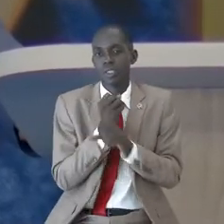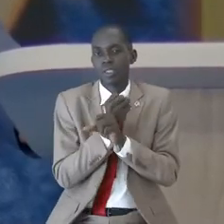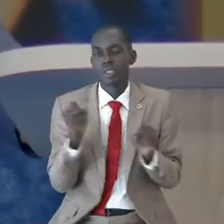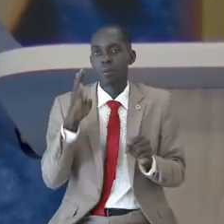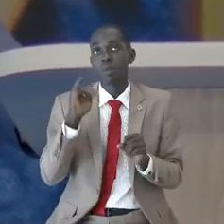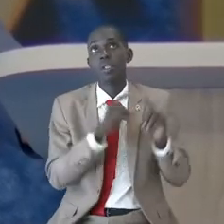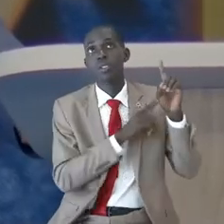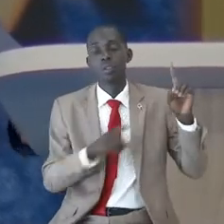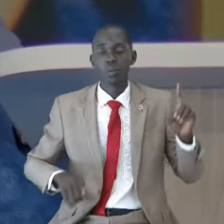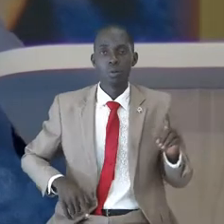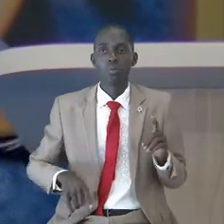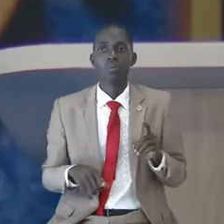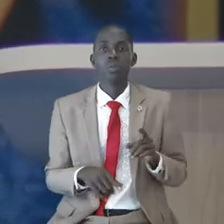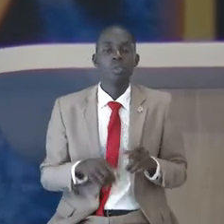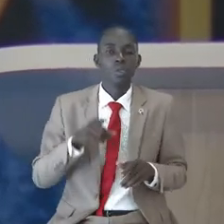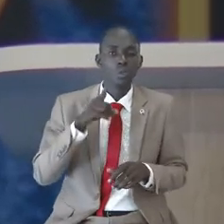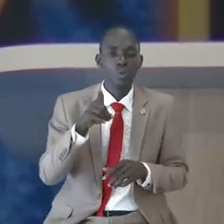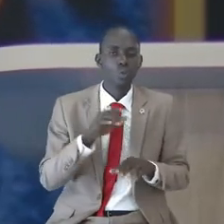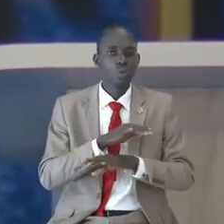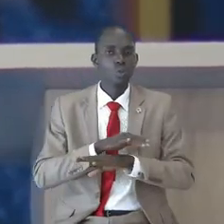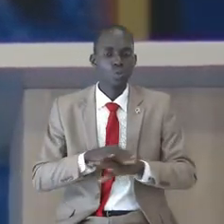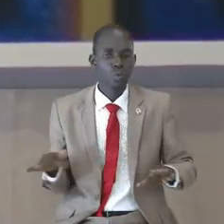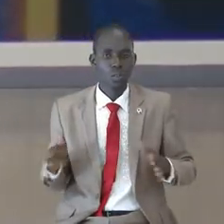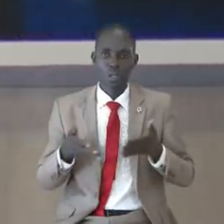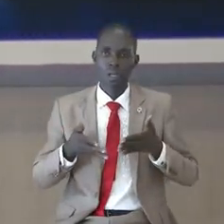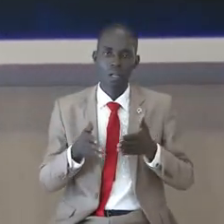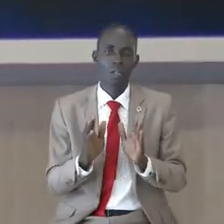for a long time, you do not allow